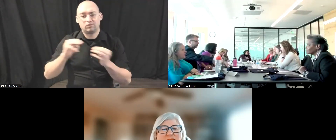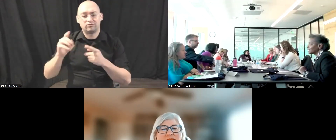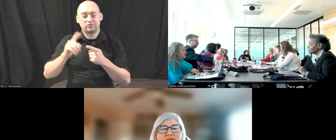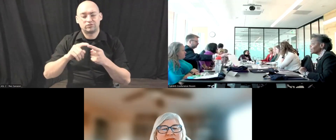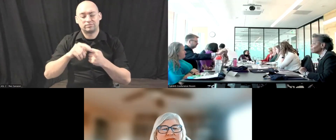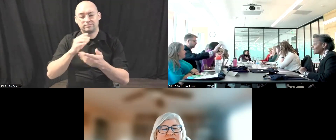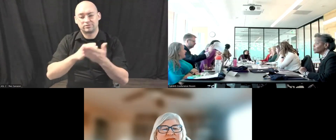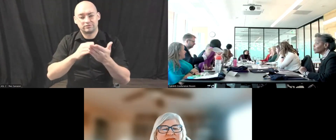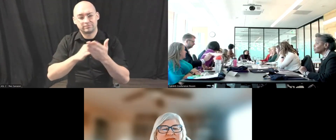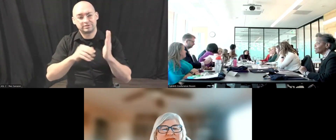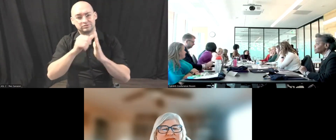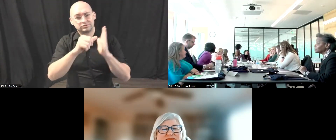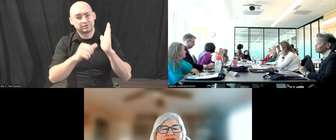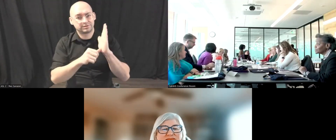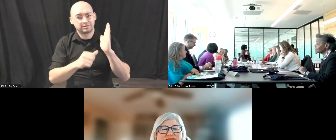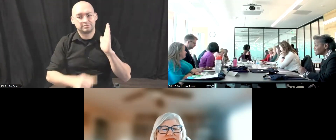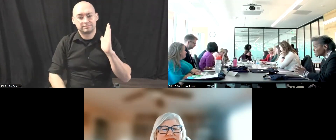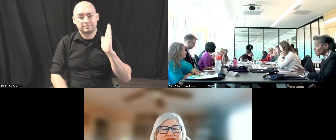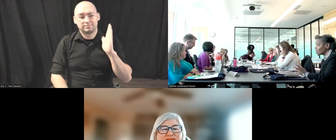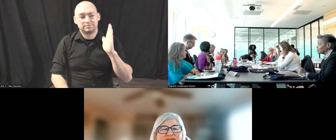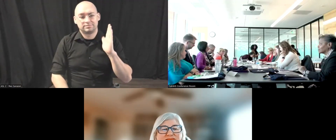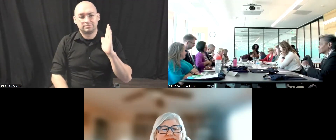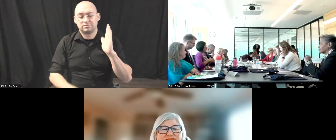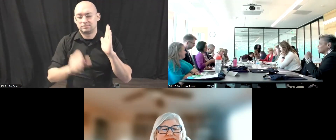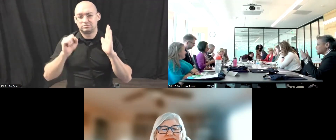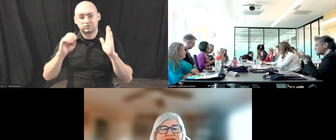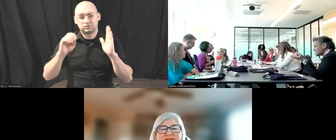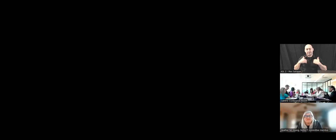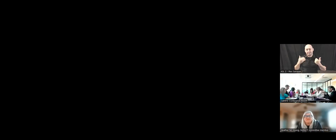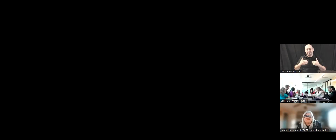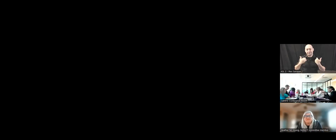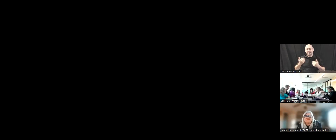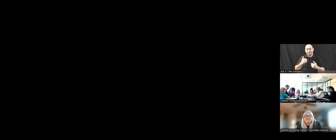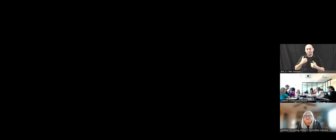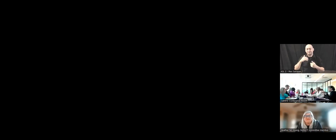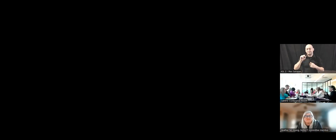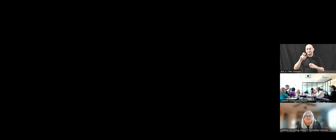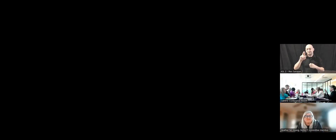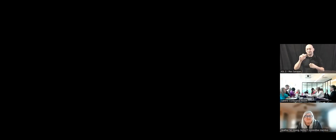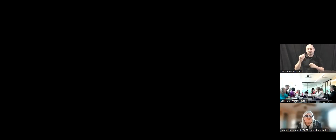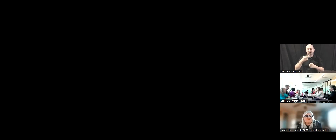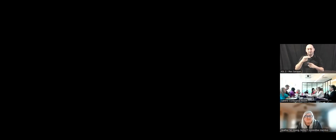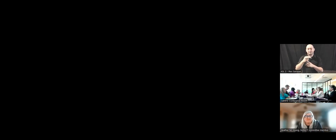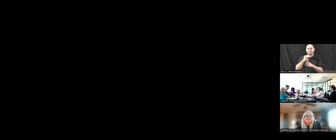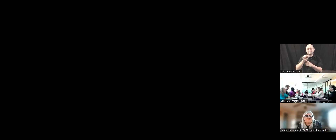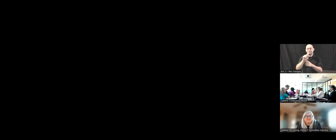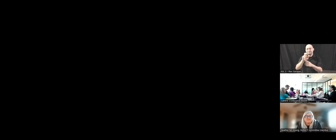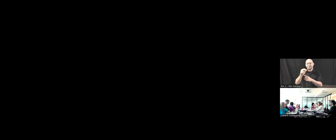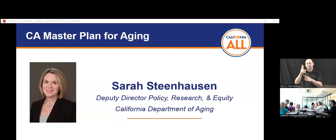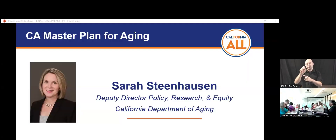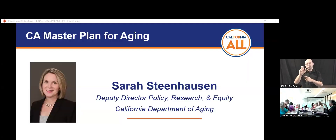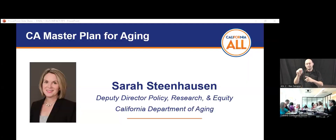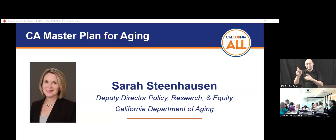our agenda. I'm so pleased to have Sarah Steenhausen, our Deputy Director of Policy, Research,